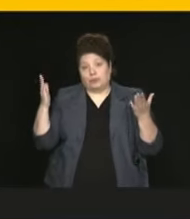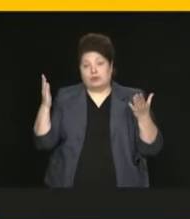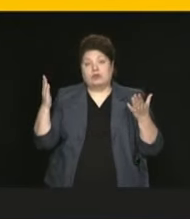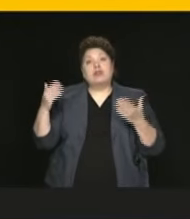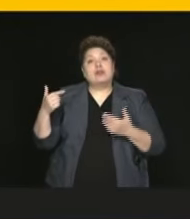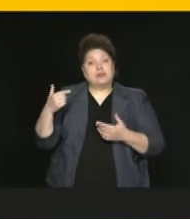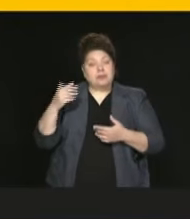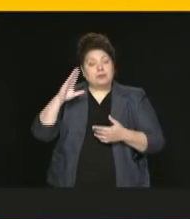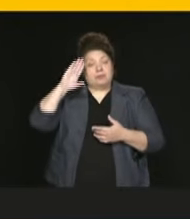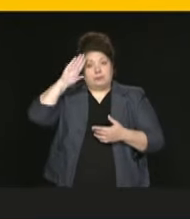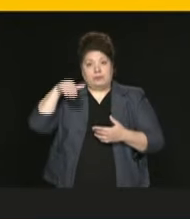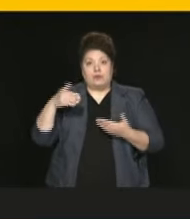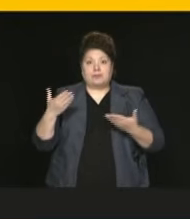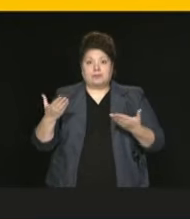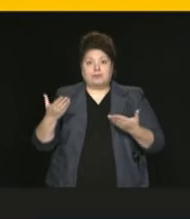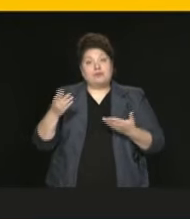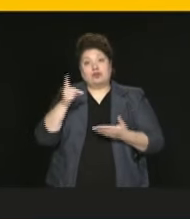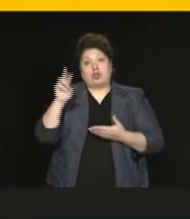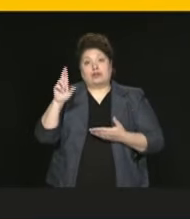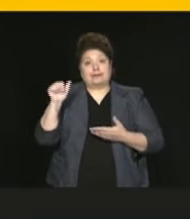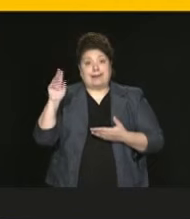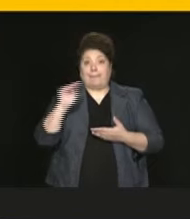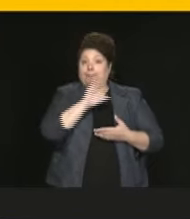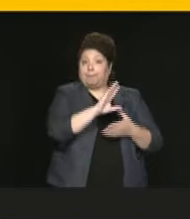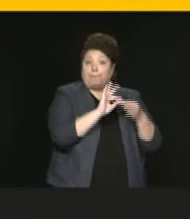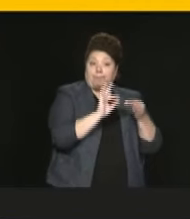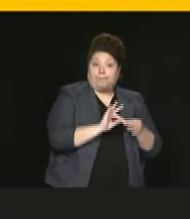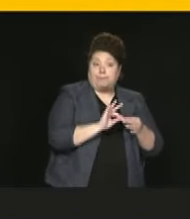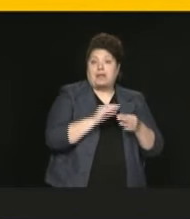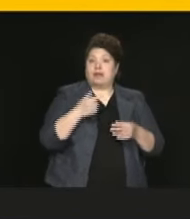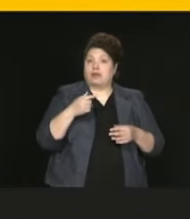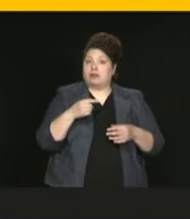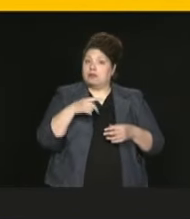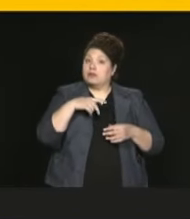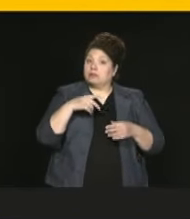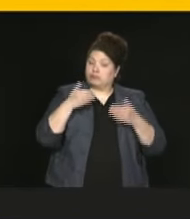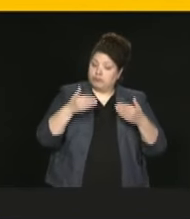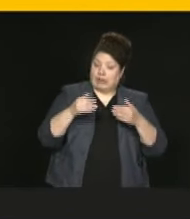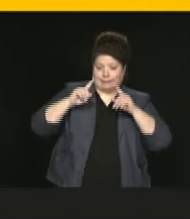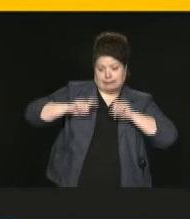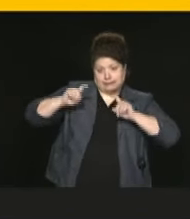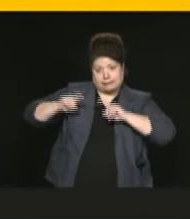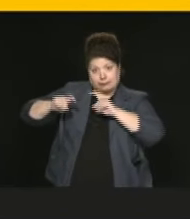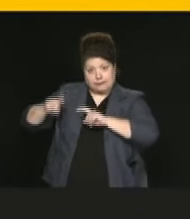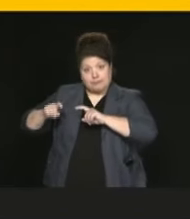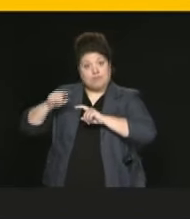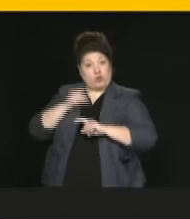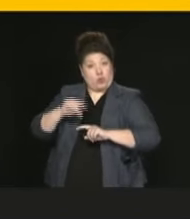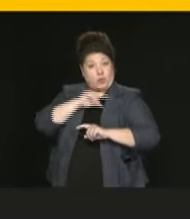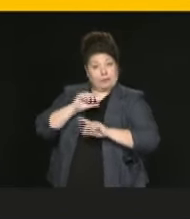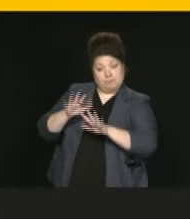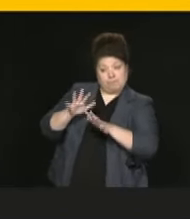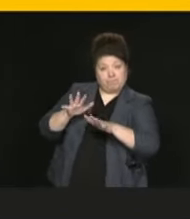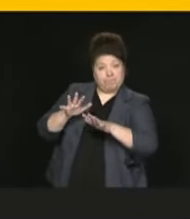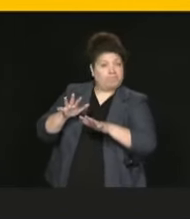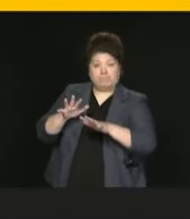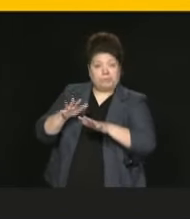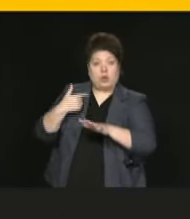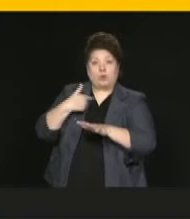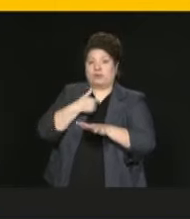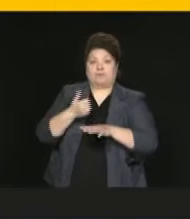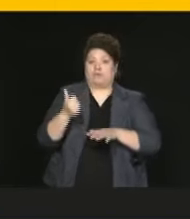Tam said is that we are testing and we are not deploying things that we believe are unsafe for the purposes that they were purchased for, and that's an important conclusion.